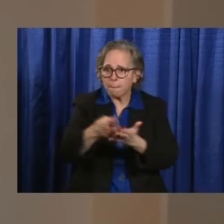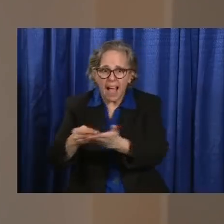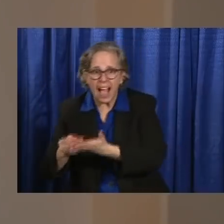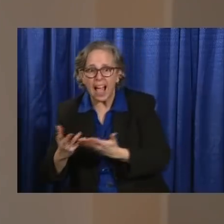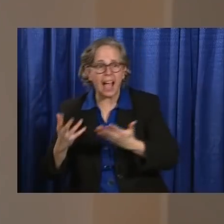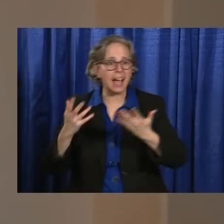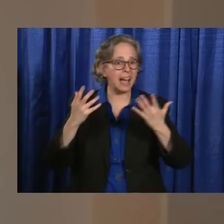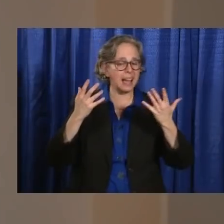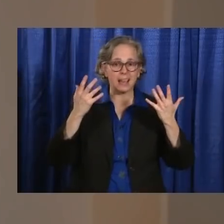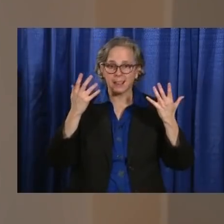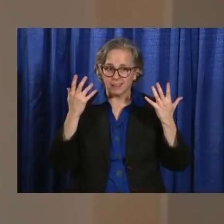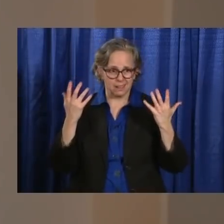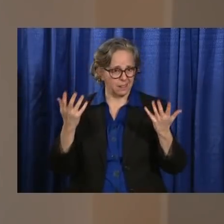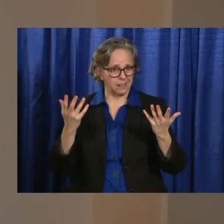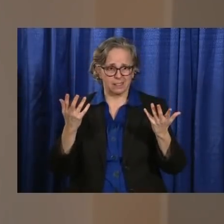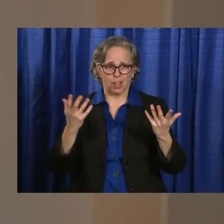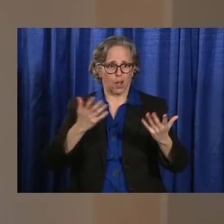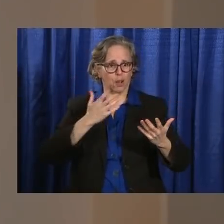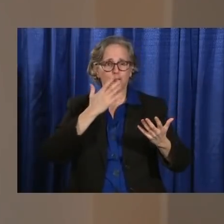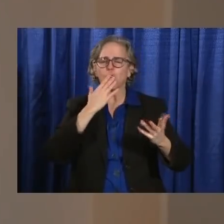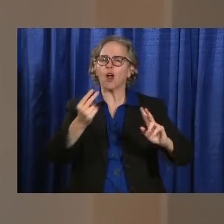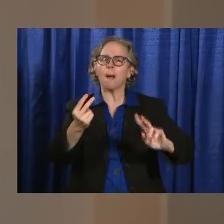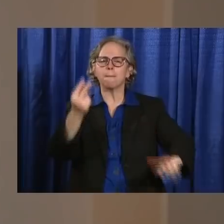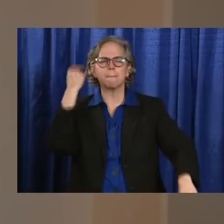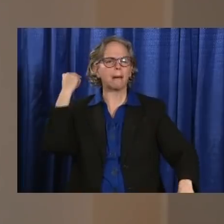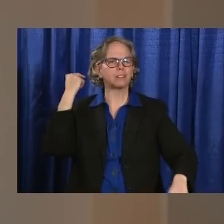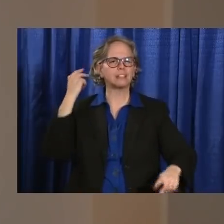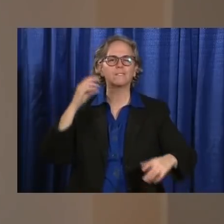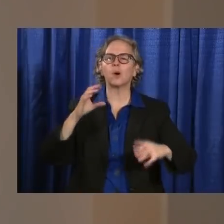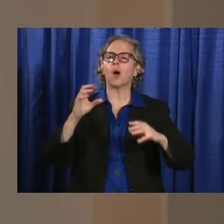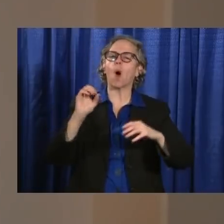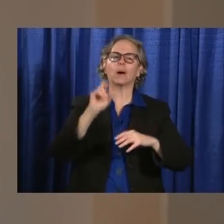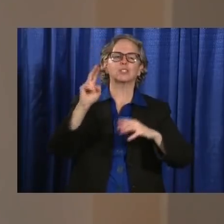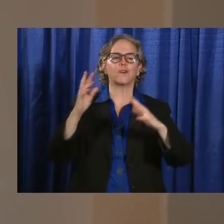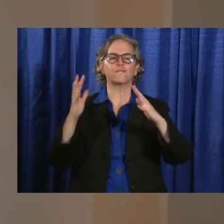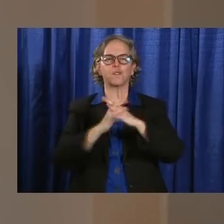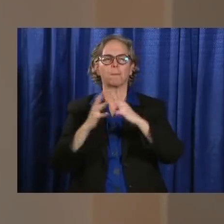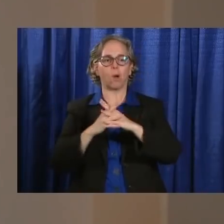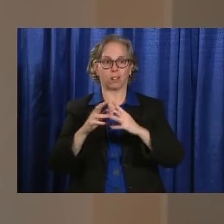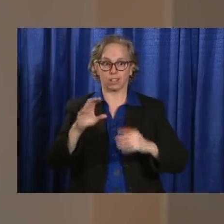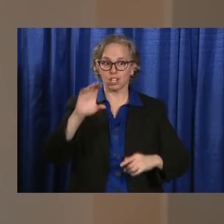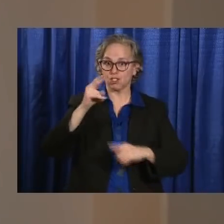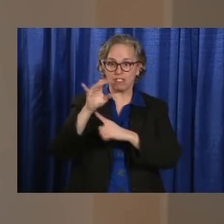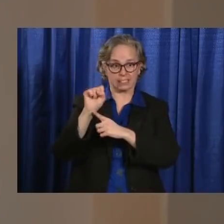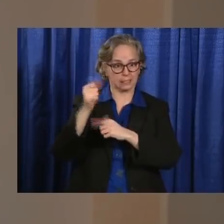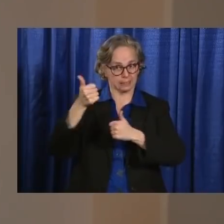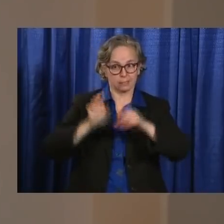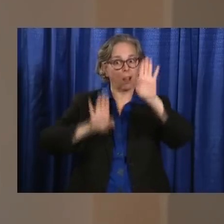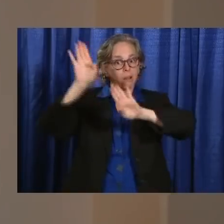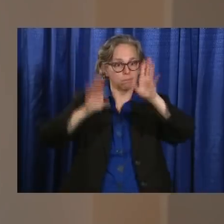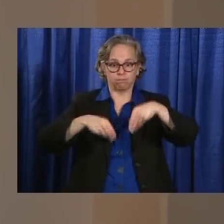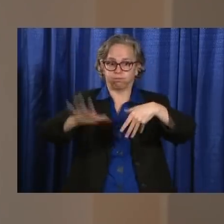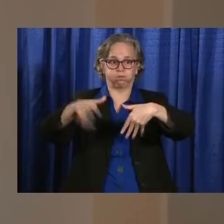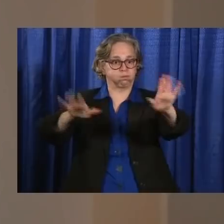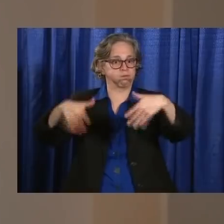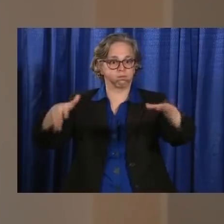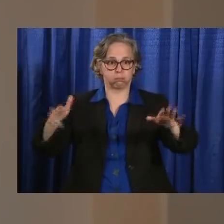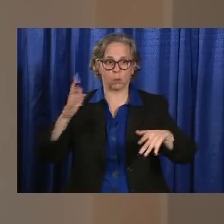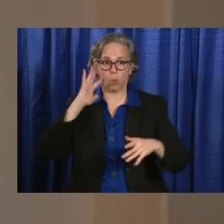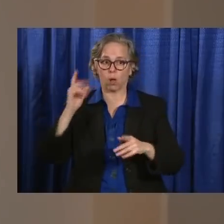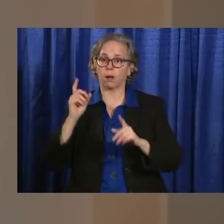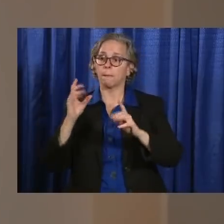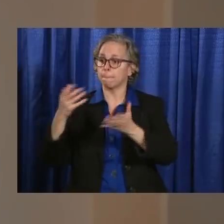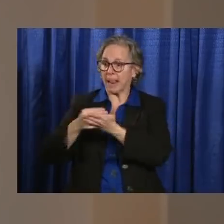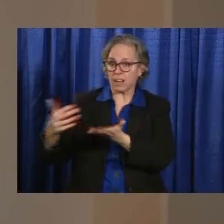have some great memories about Ohio State football. Chris is auctioning some of those things off, and the money's going to go to coronavirus aid. And